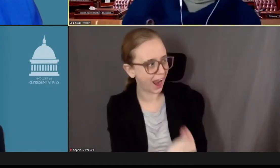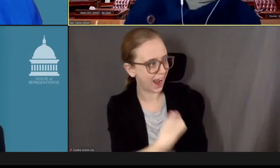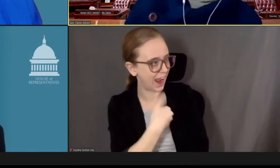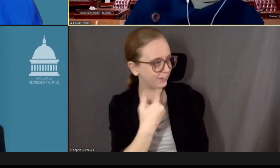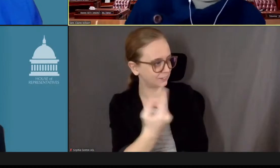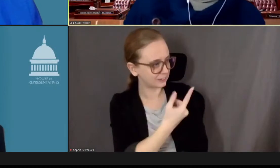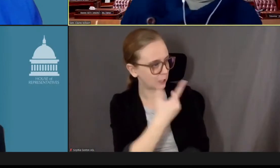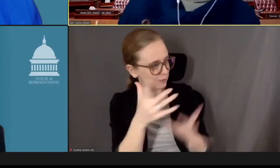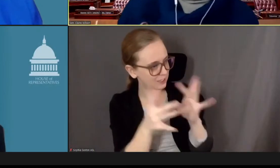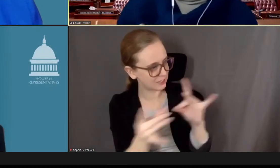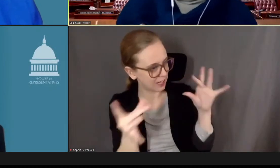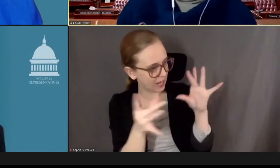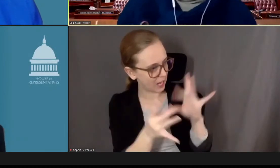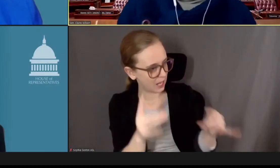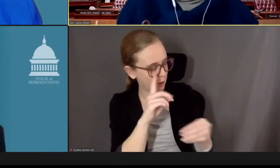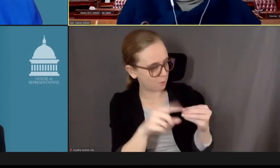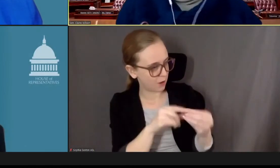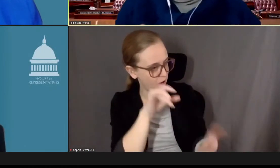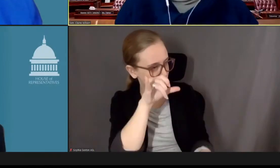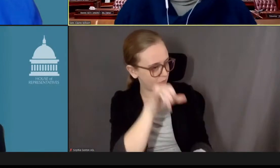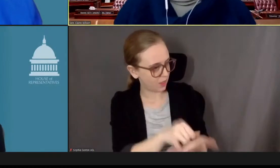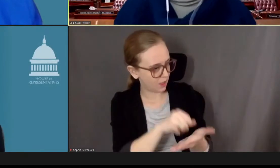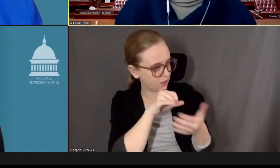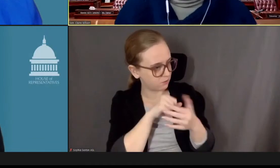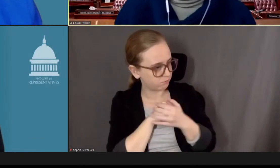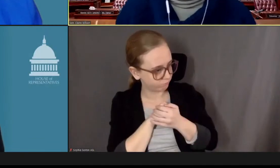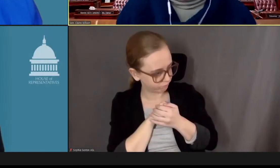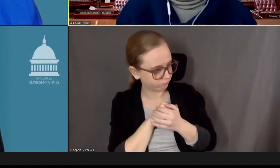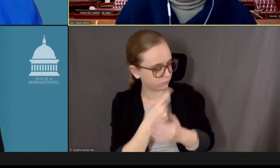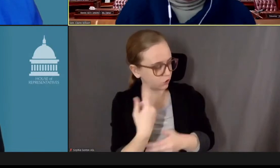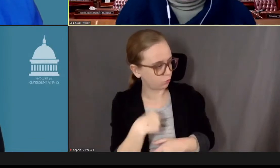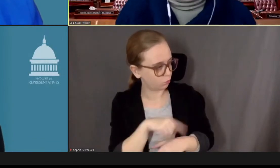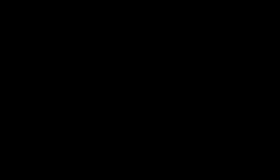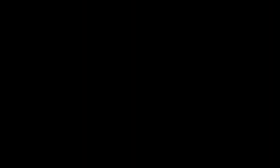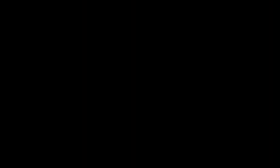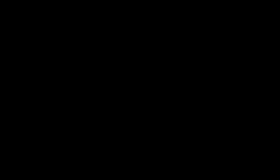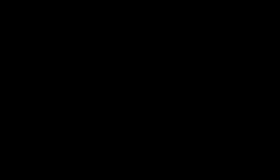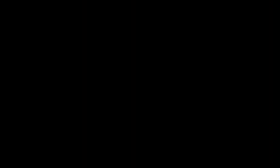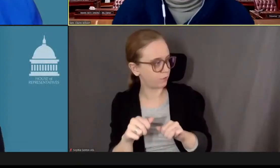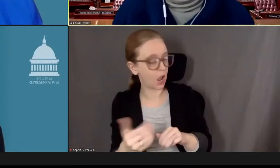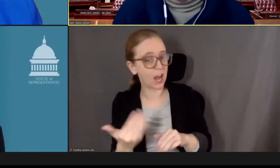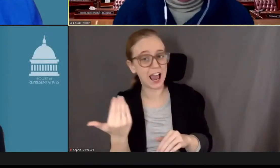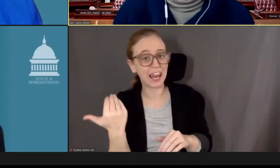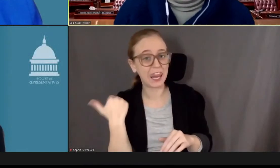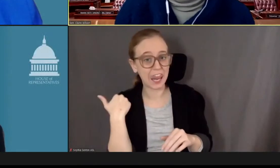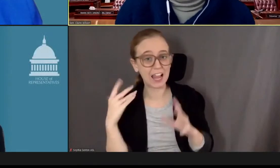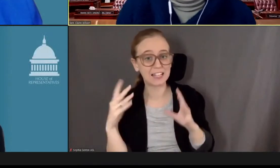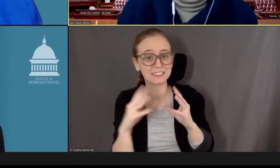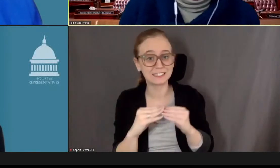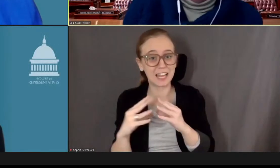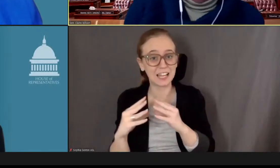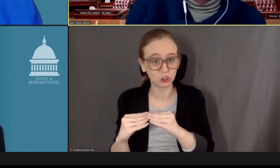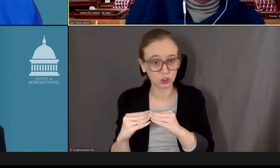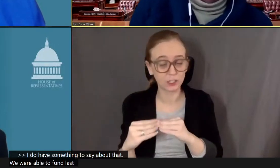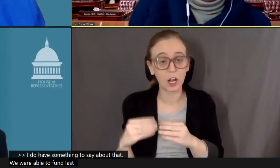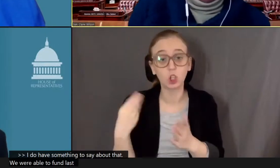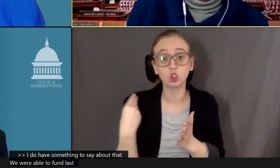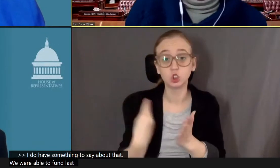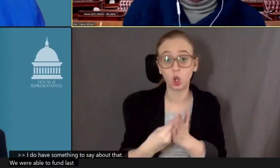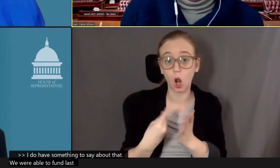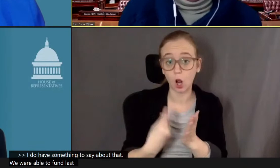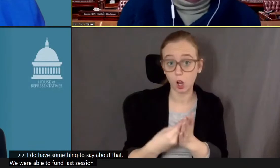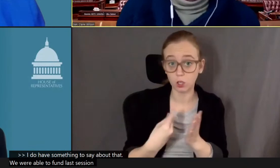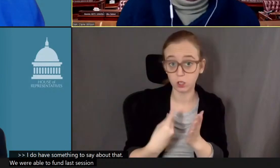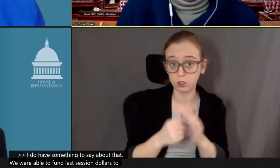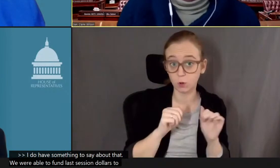say about that. We were able to fund last session dollars to do